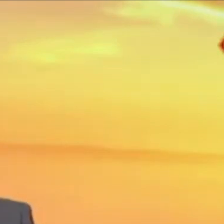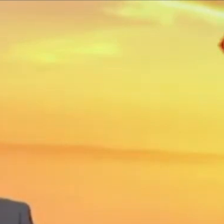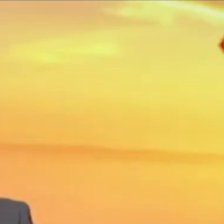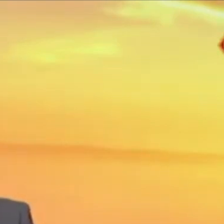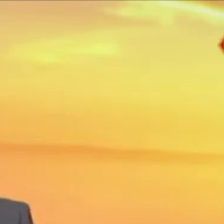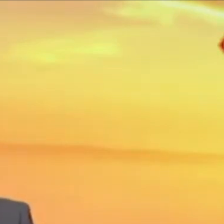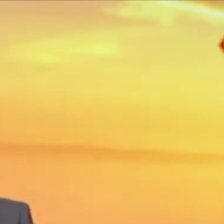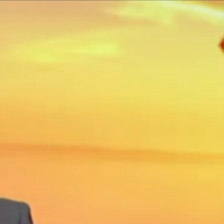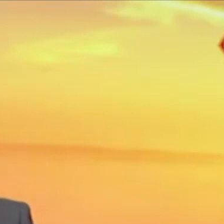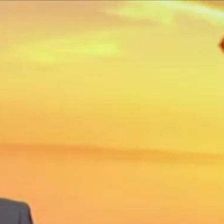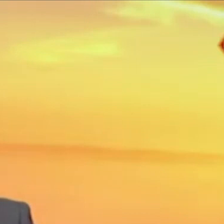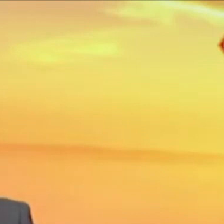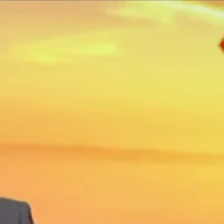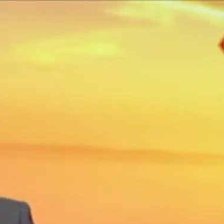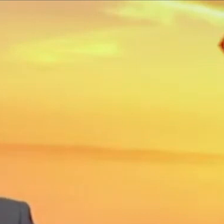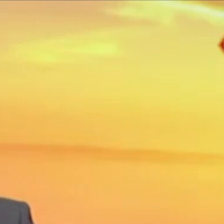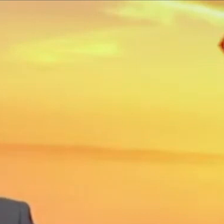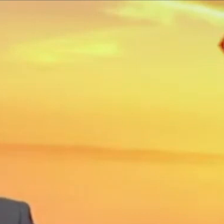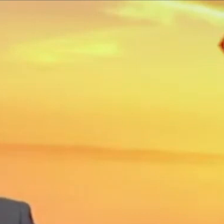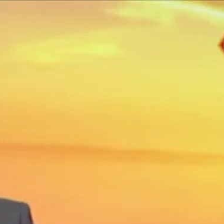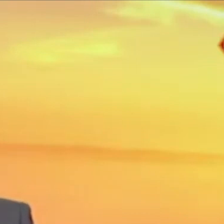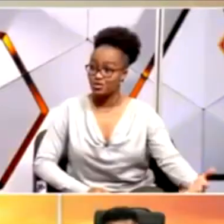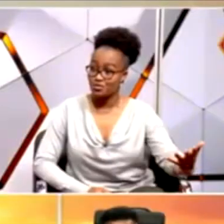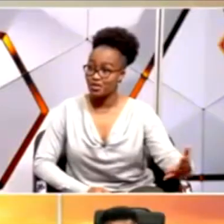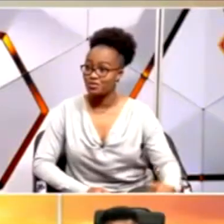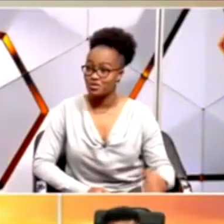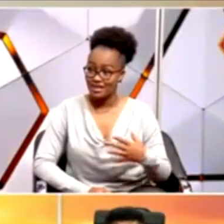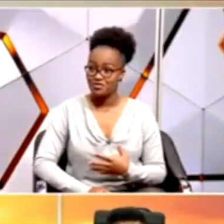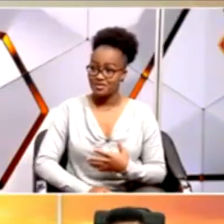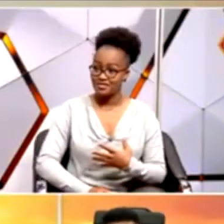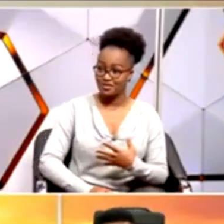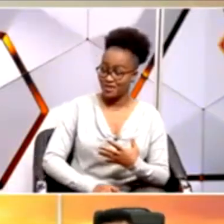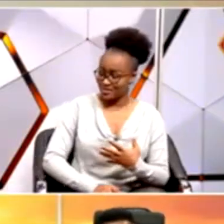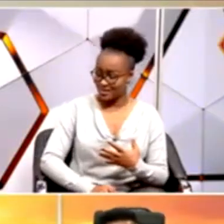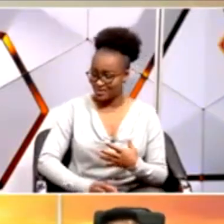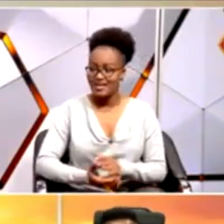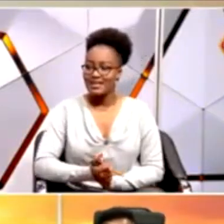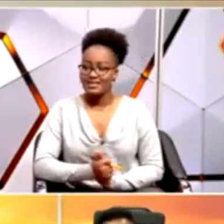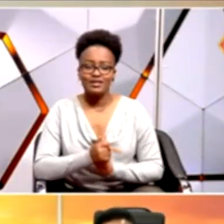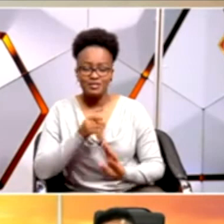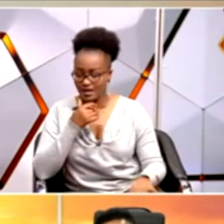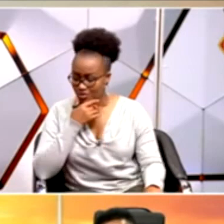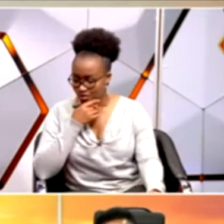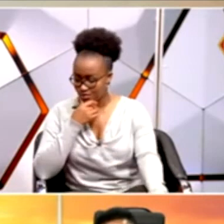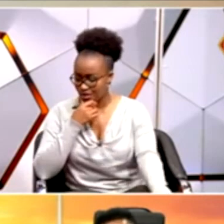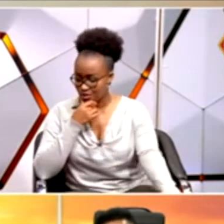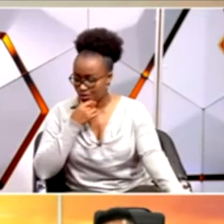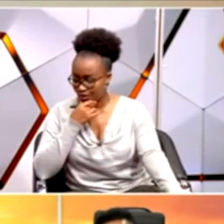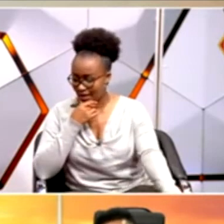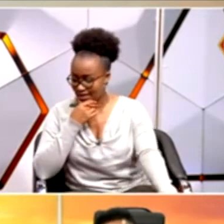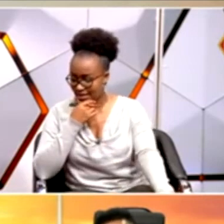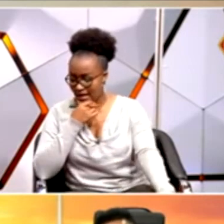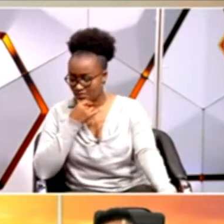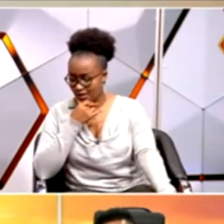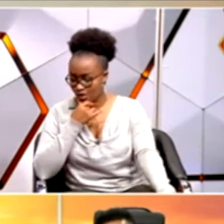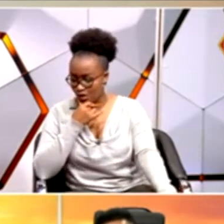having other siblings. Mm. Leadership to you is empowering the other individuals to be able to stand on their themselves. Mm. Now let me come to you, Richard. You know,